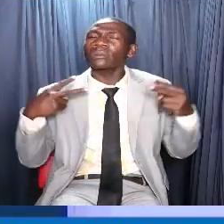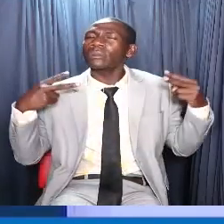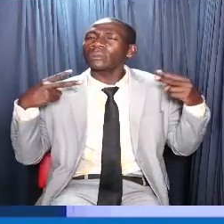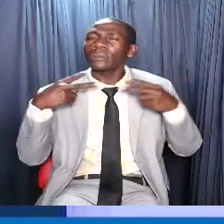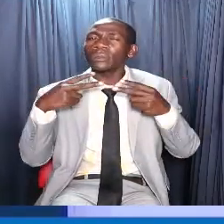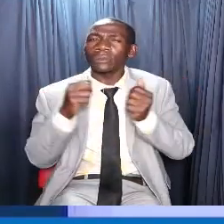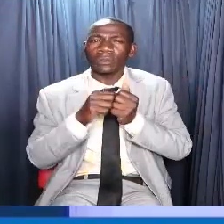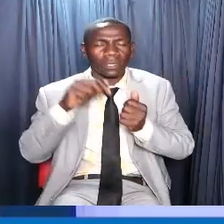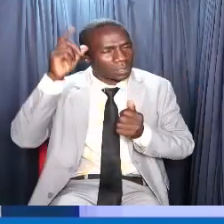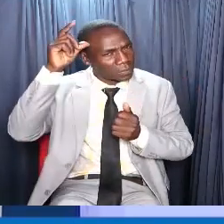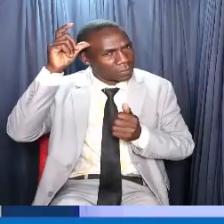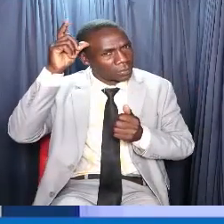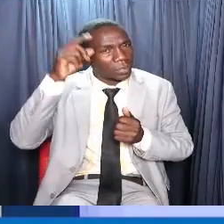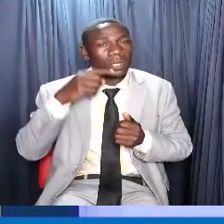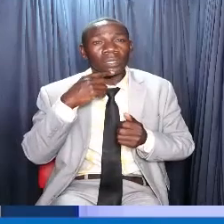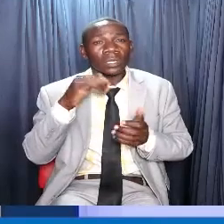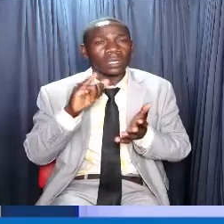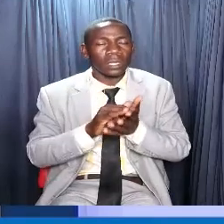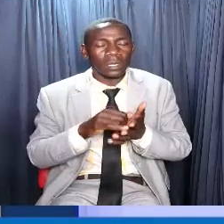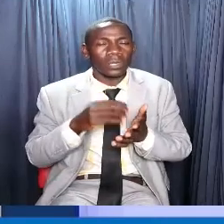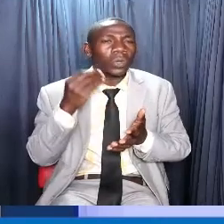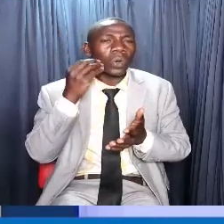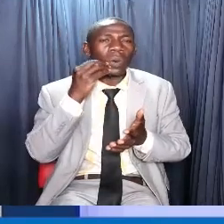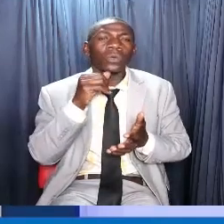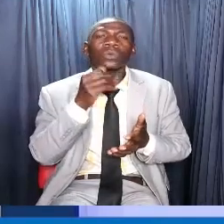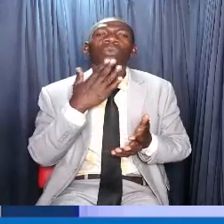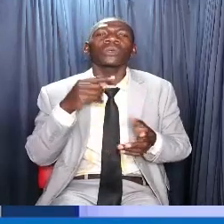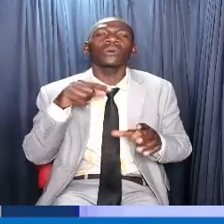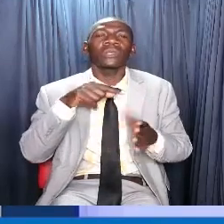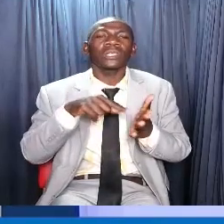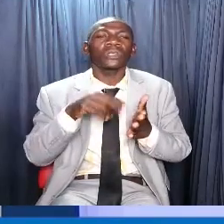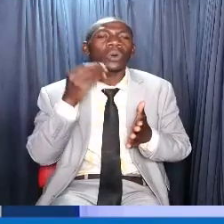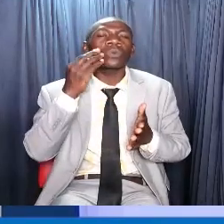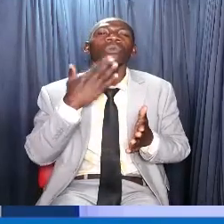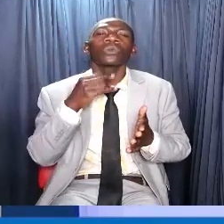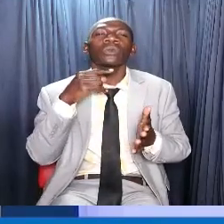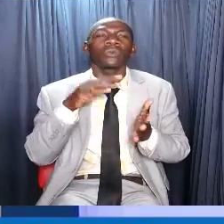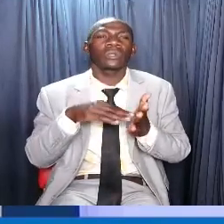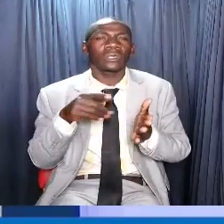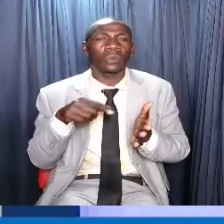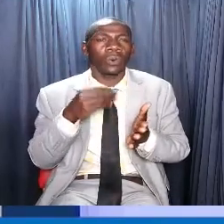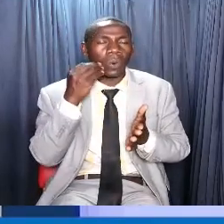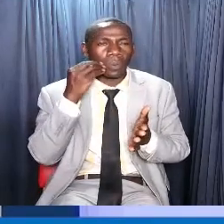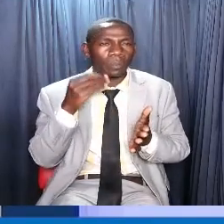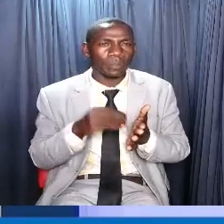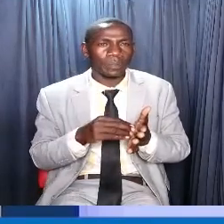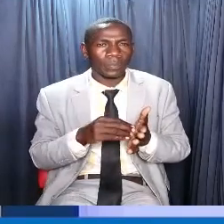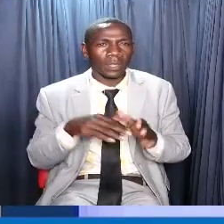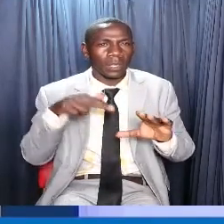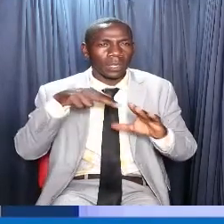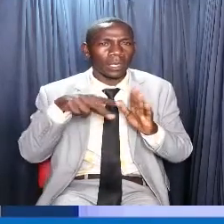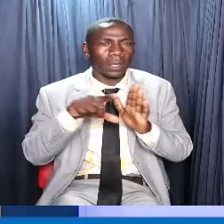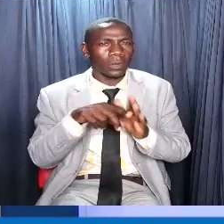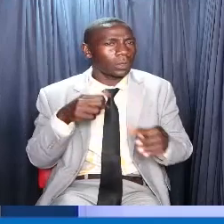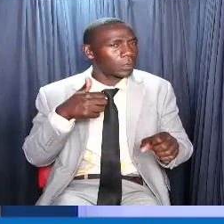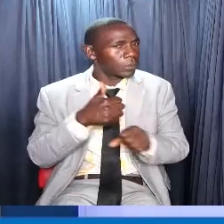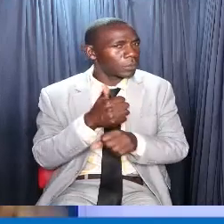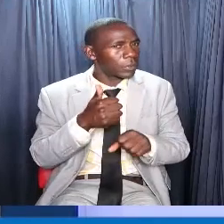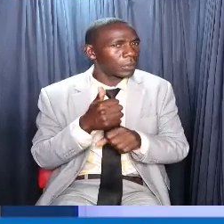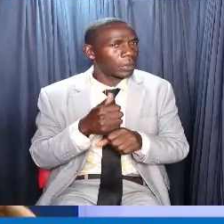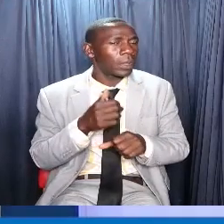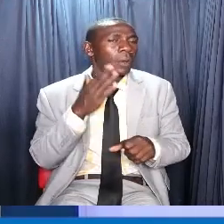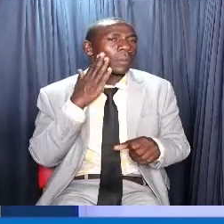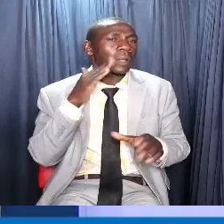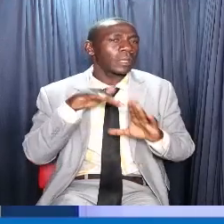shetani. Yet one is depressed. Anamwambia wewe mji huu utakikani. And tell the devil tells her you don't supposed to stay. Mbona shemeji fulani alikutukana na mama vyao